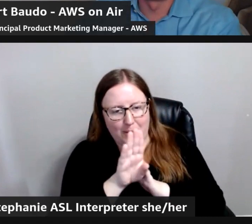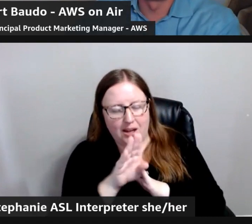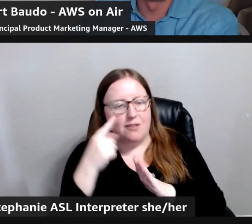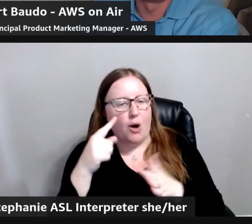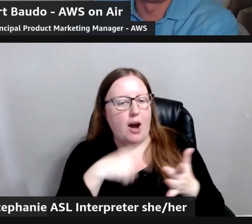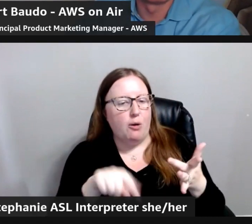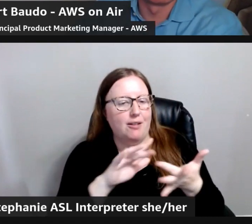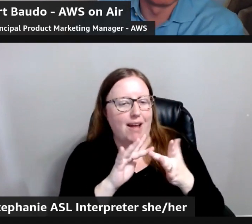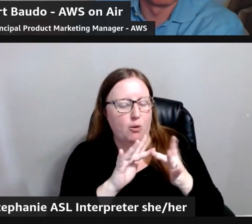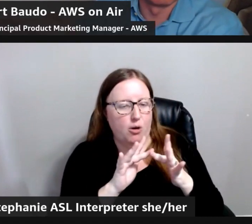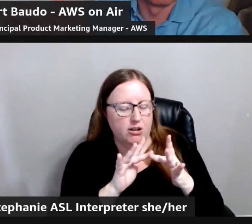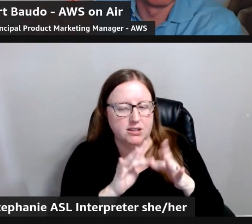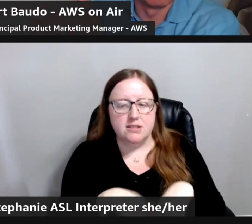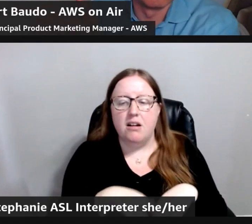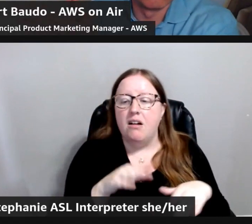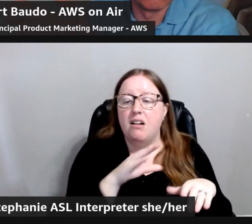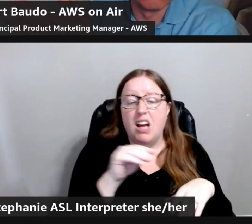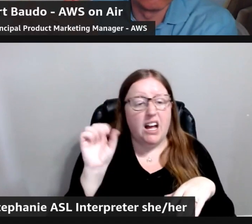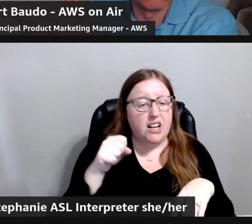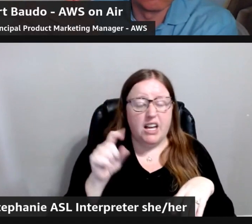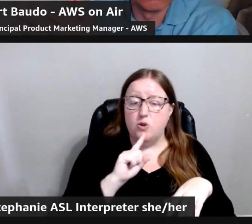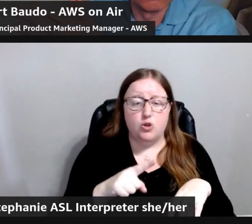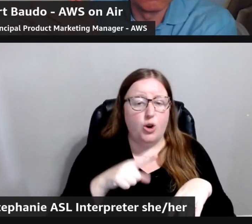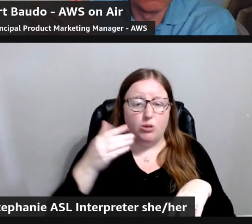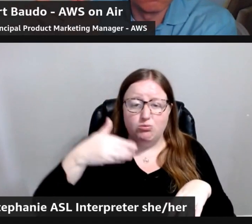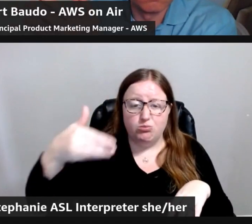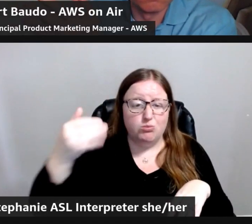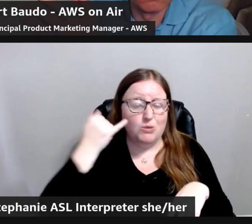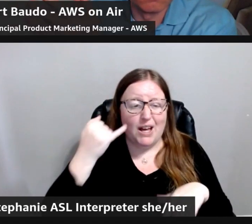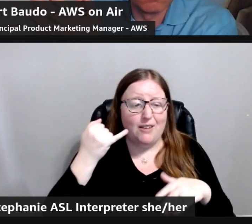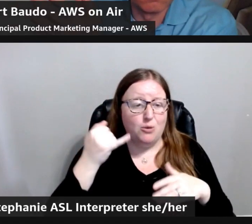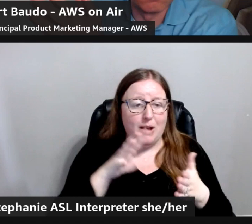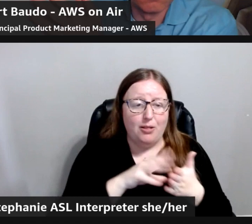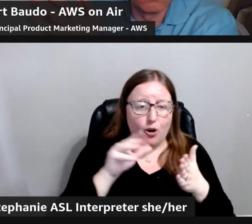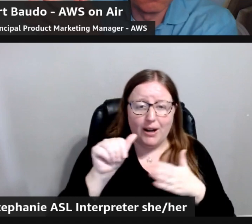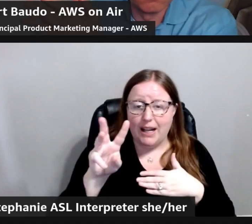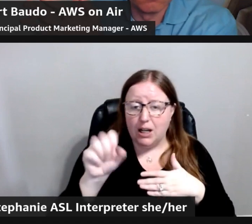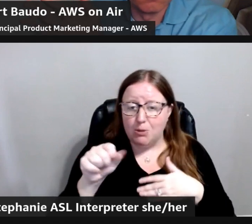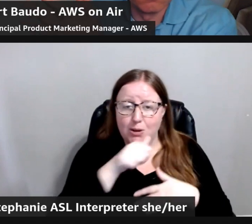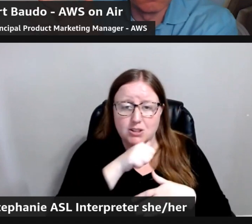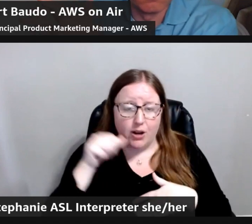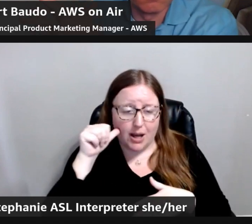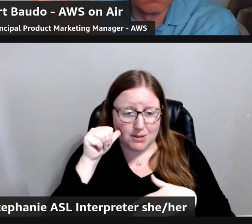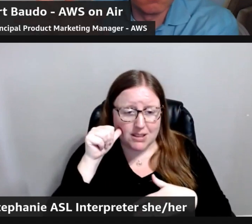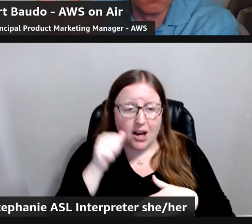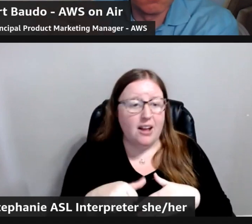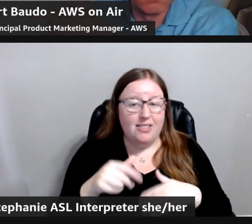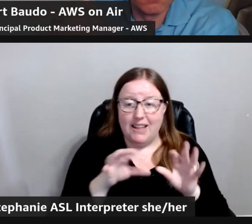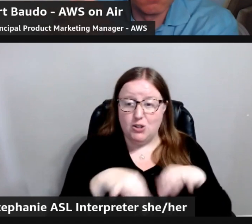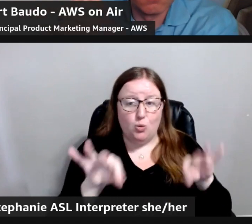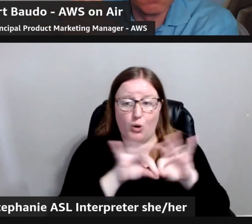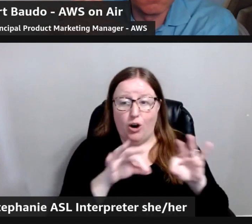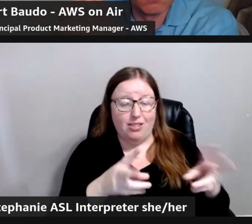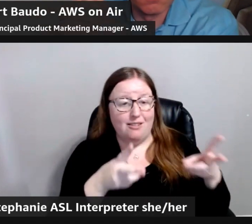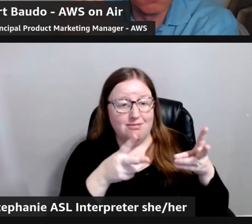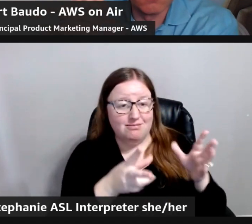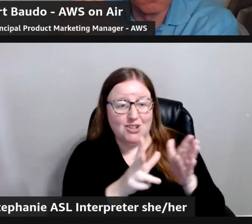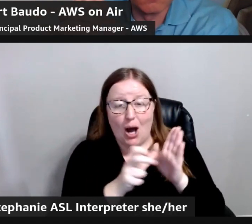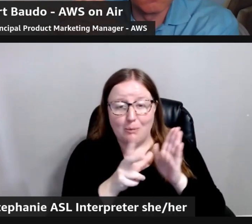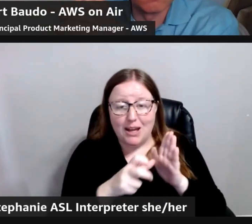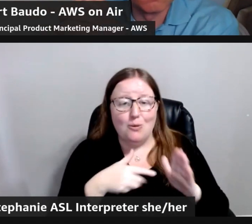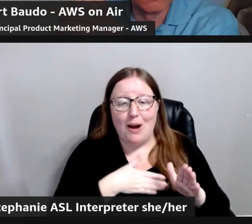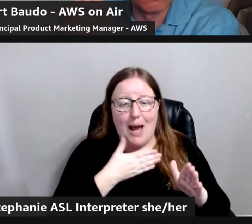networks. And then, occasionally, if we've learned something at AWS or Amazon that's worth copying, happy to work with our colleagues to do that